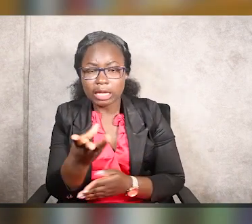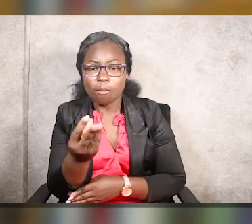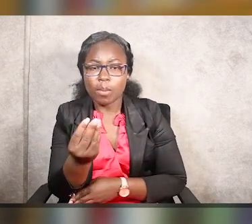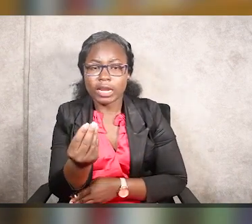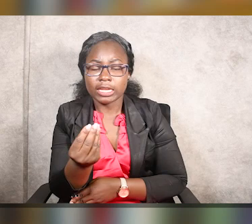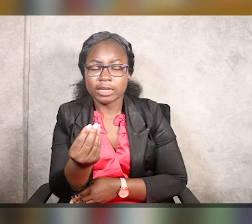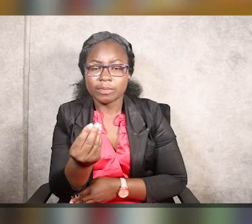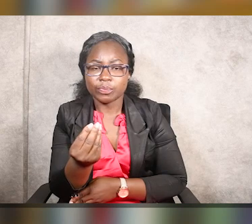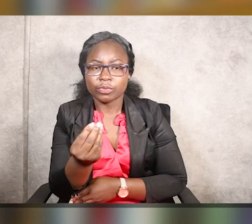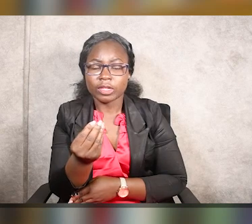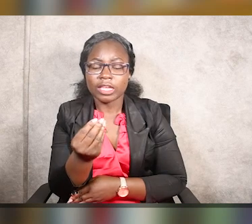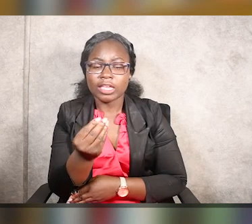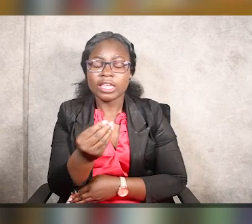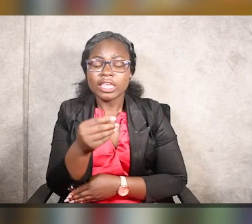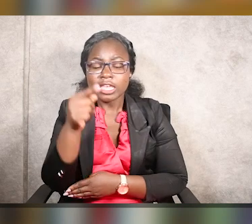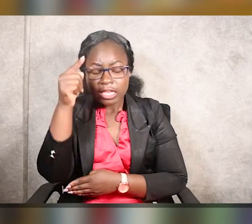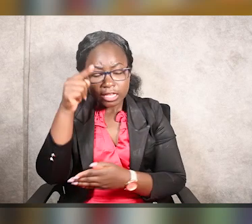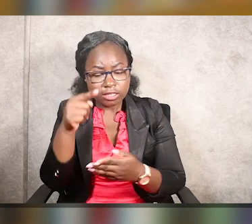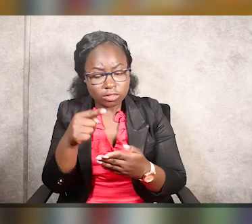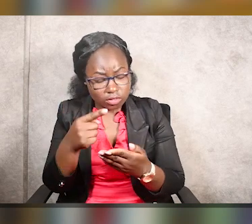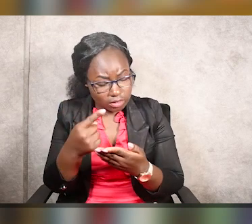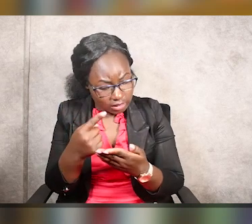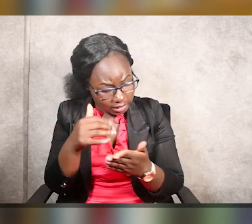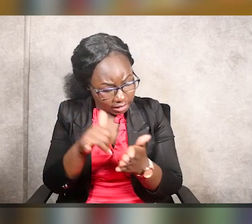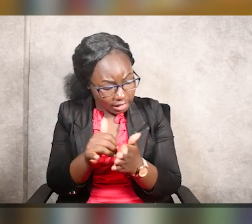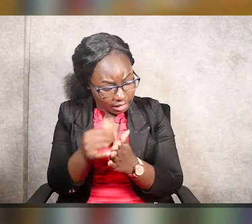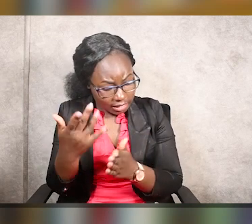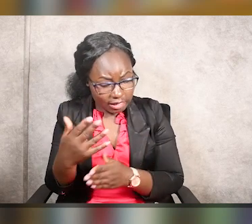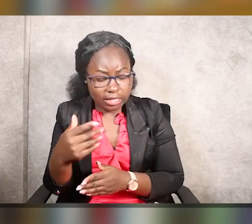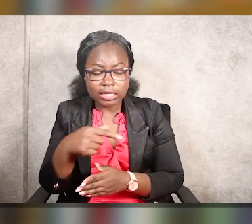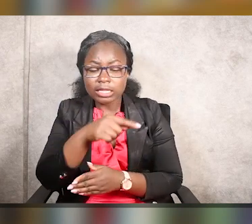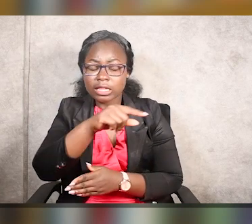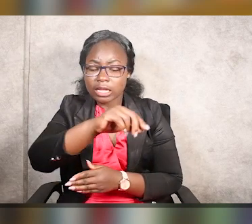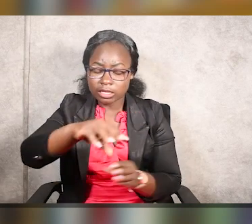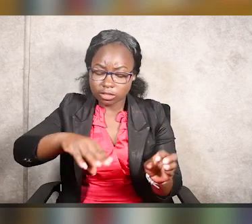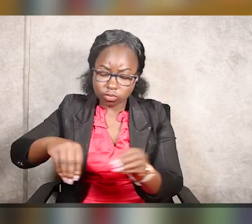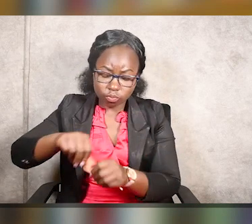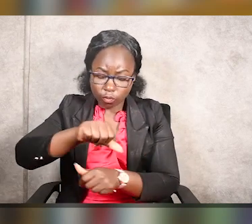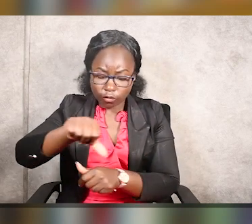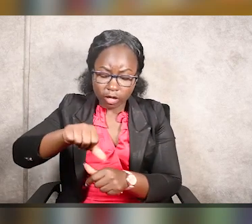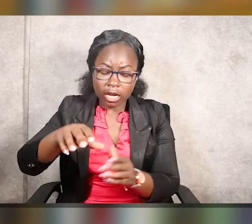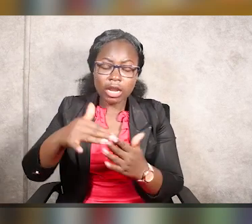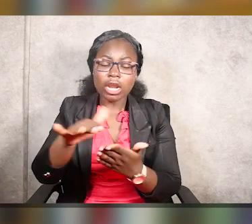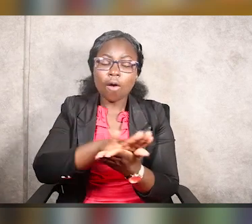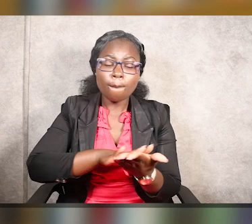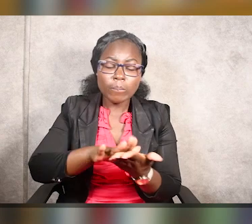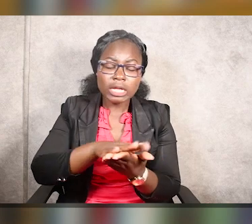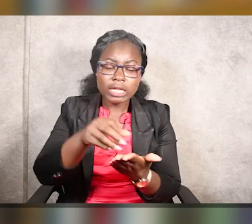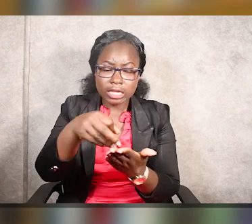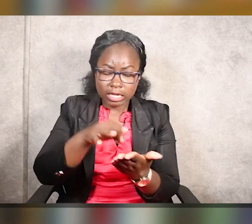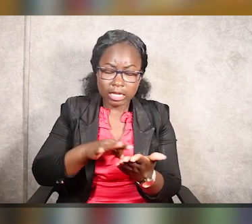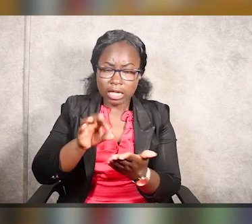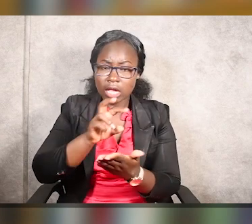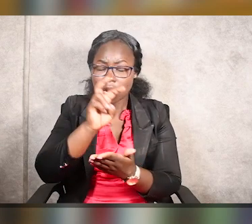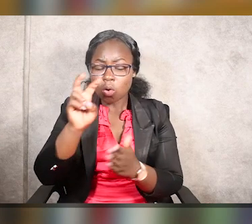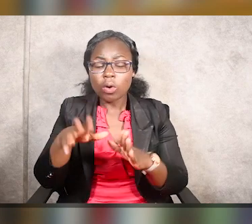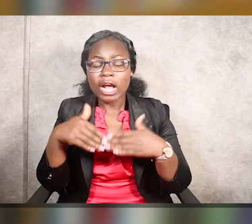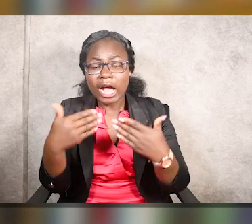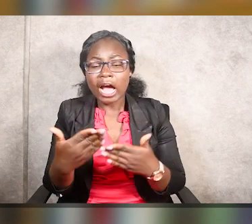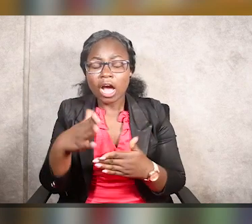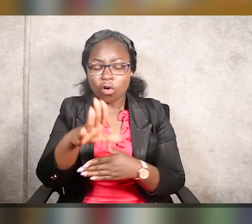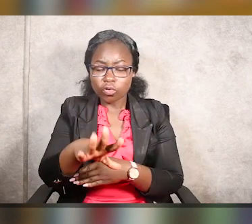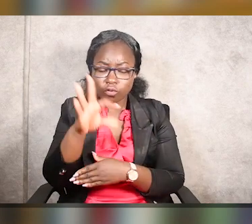is that commodity that is moving around. And the basics of finance looks at how we get this money